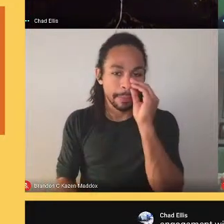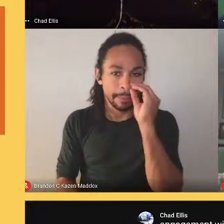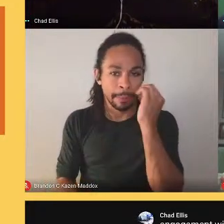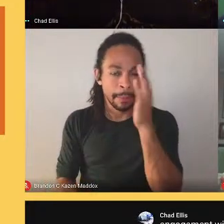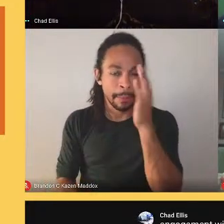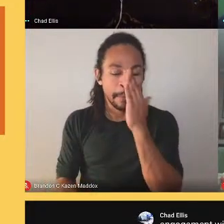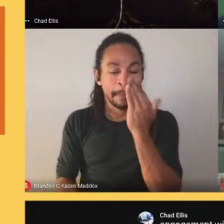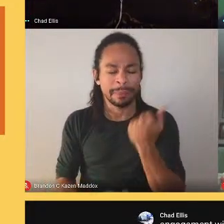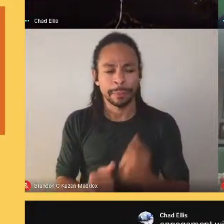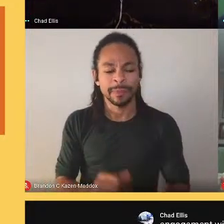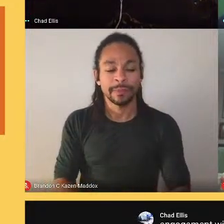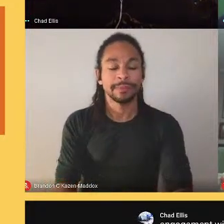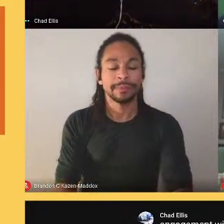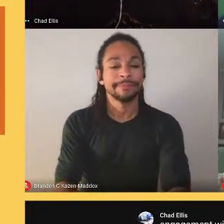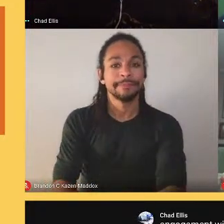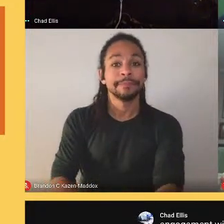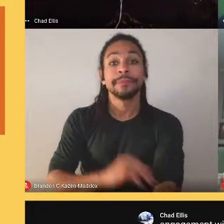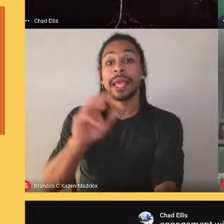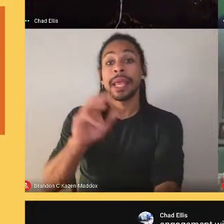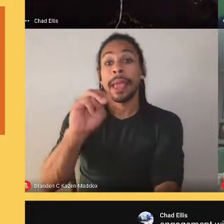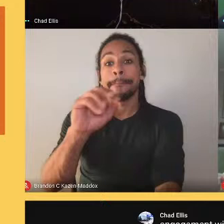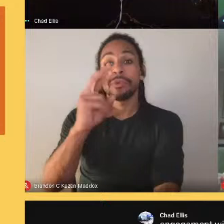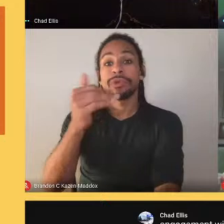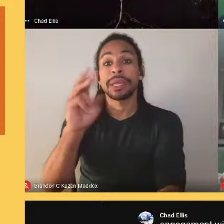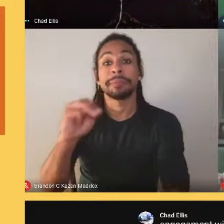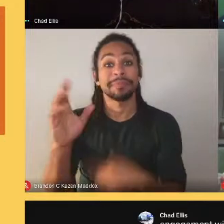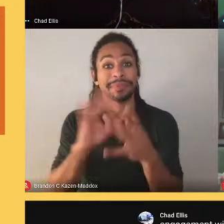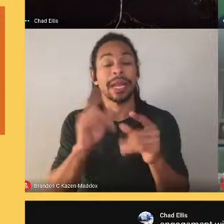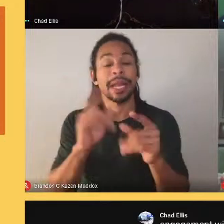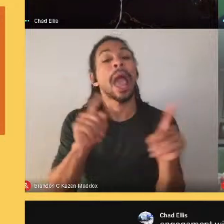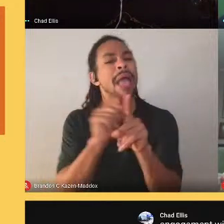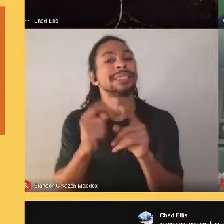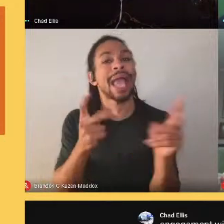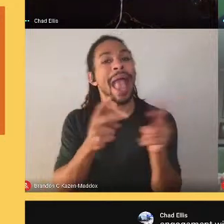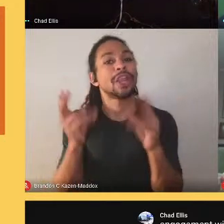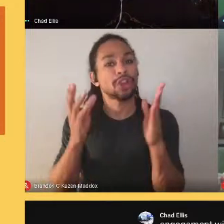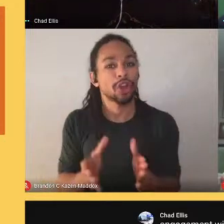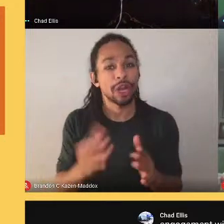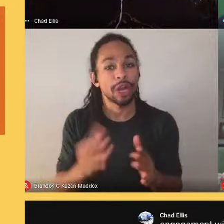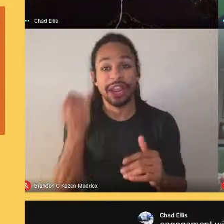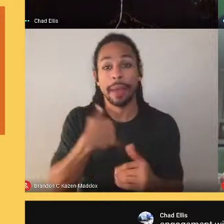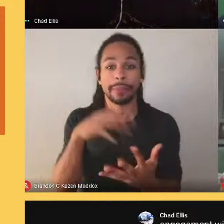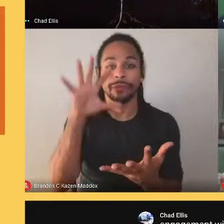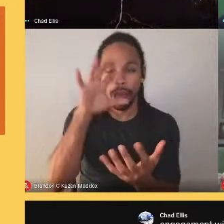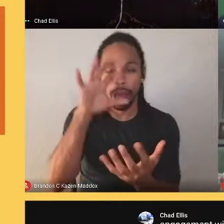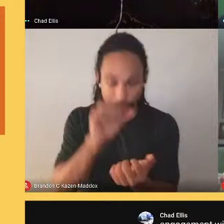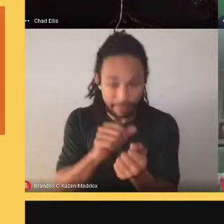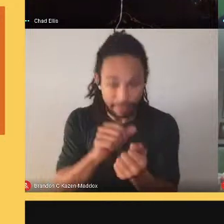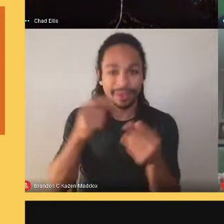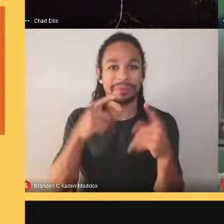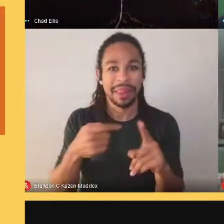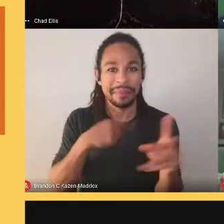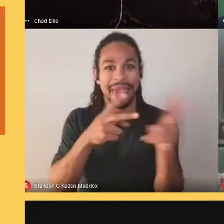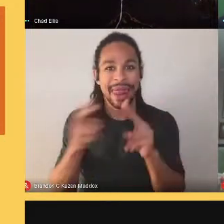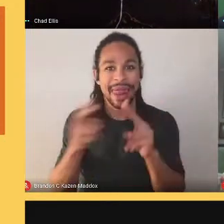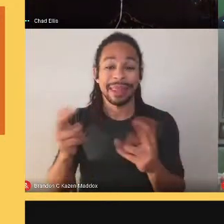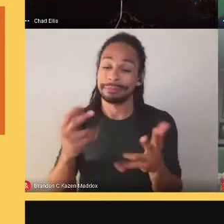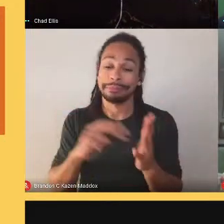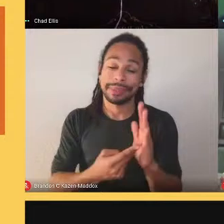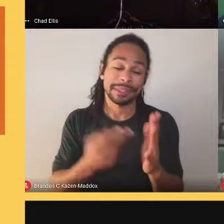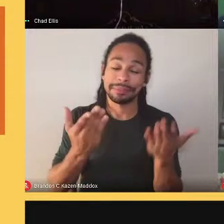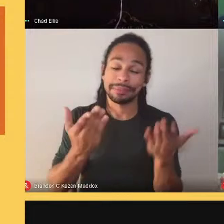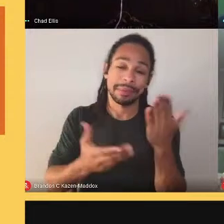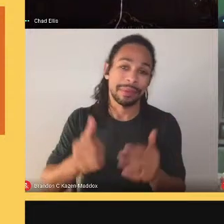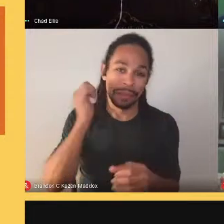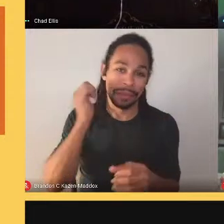as the editor, if I'm falling asleep while I'm editing it, I'm pretty sure it's not going to make a very good podcast. But at the